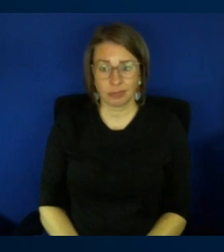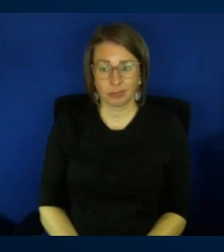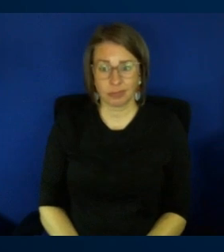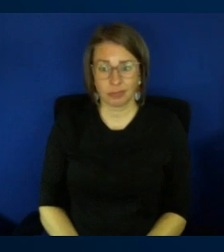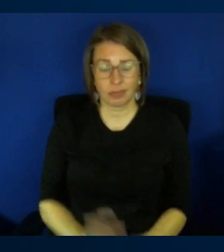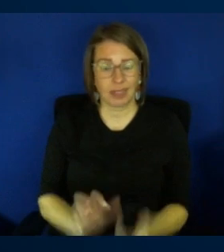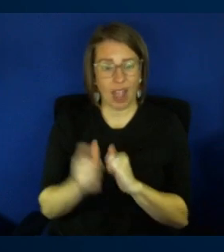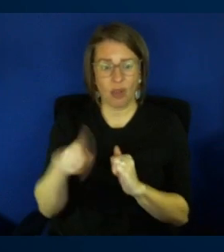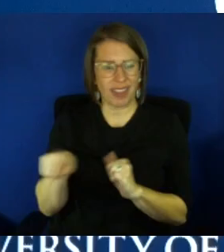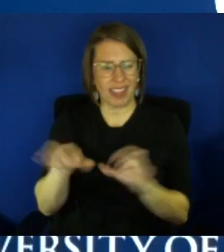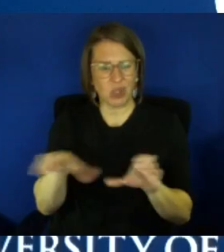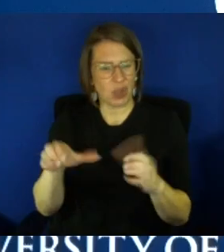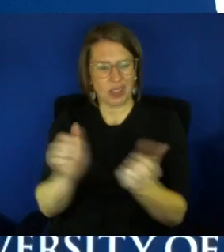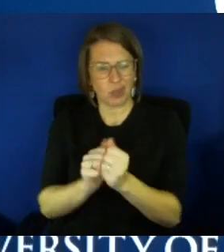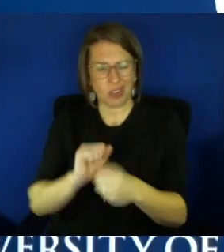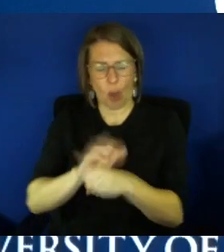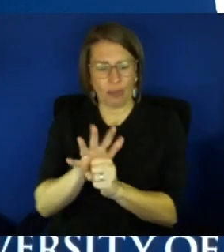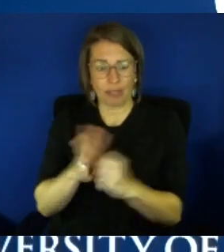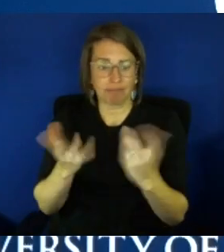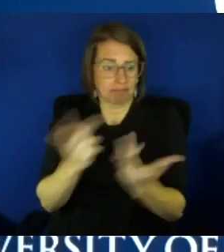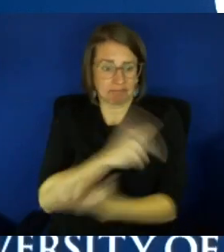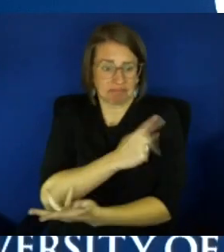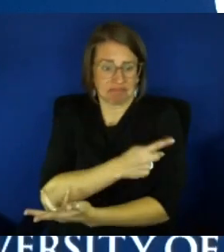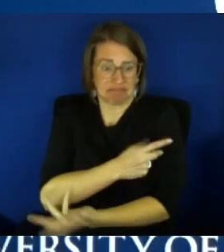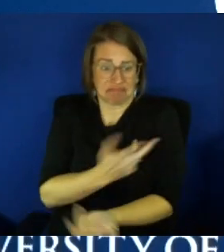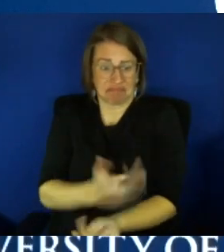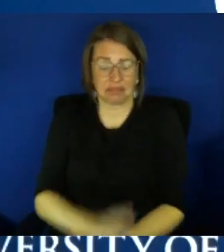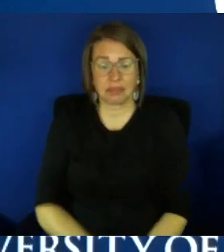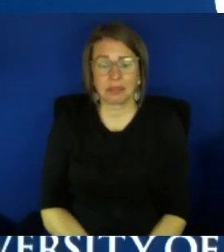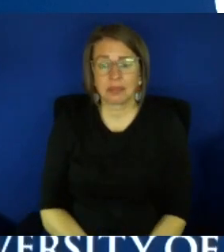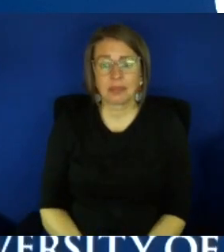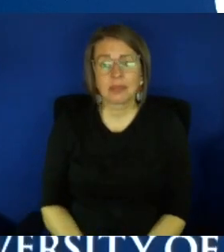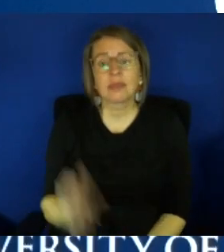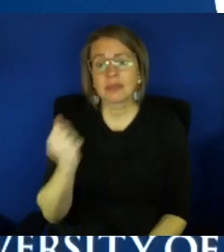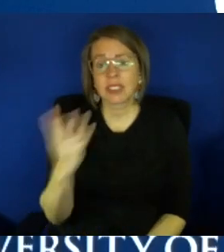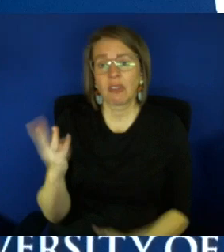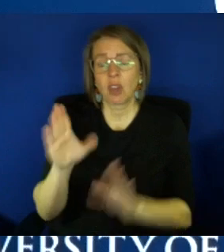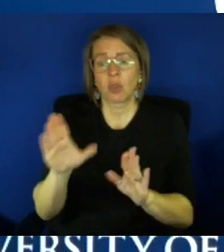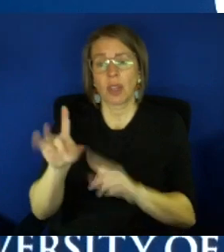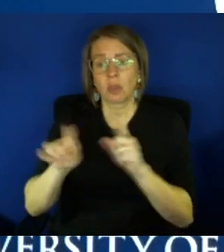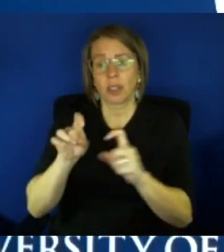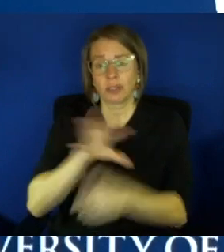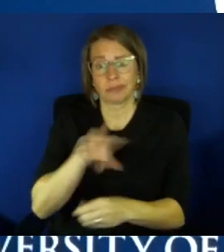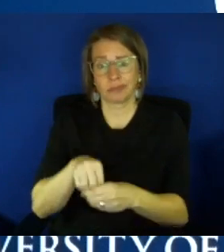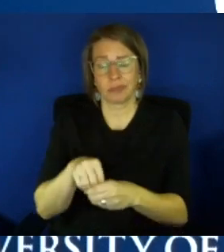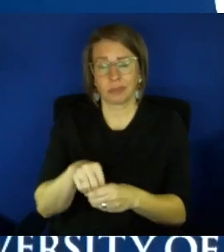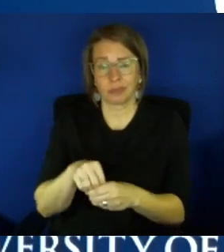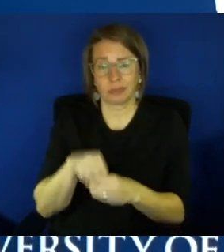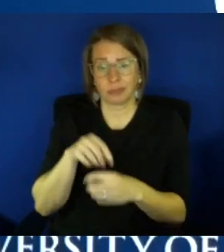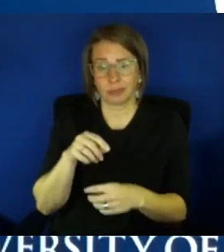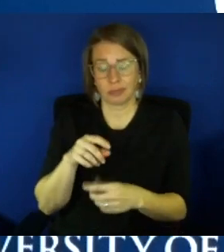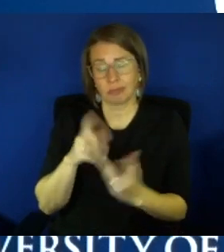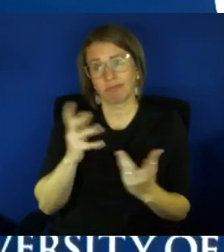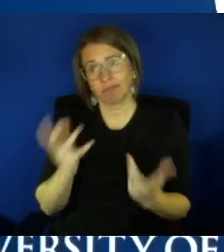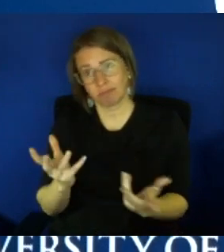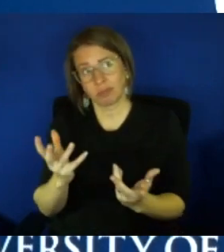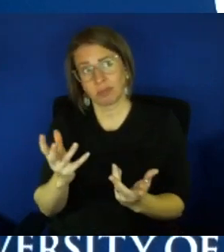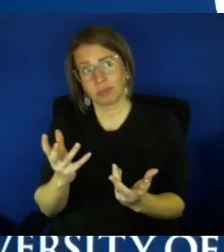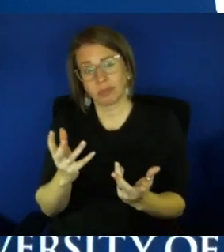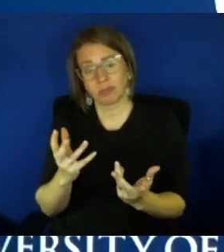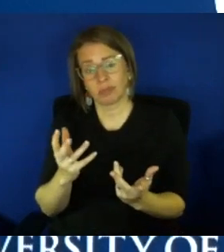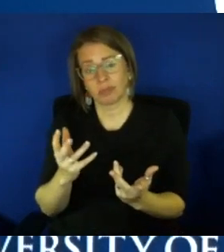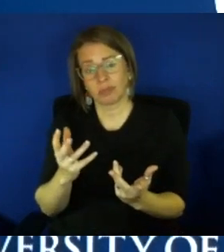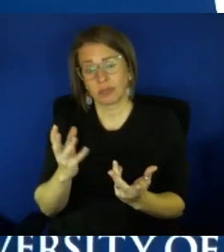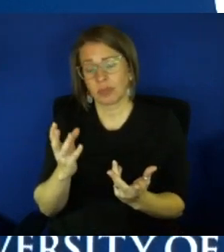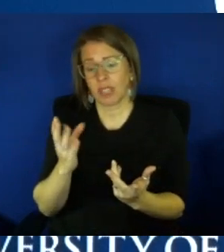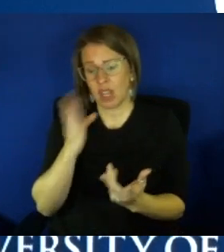with COVID? Yeah, that's a great question. There's several great questions in there. Certainly, I think we have to say, Steve, and we know this and we've talked